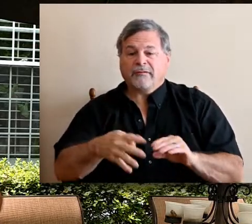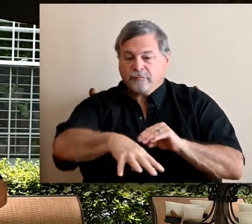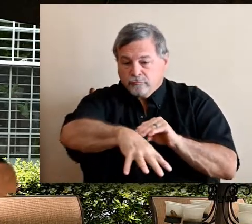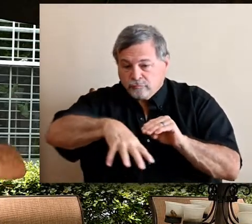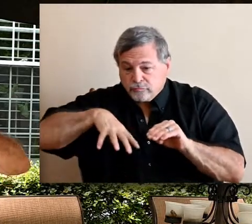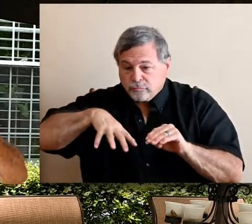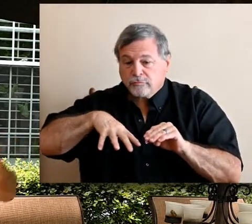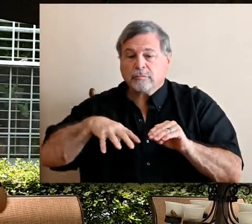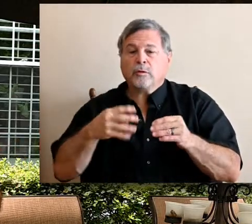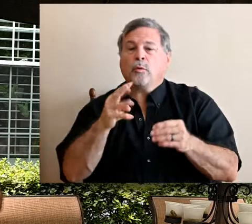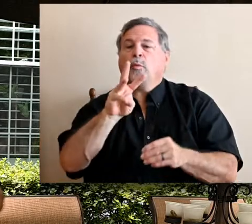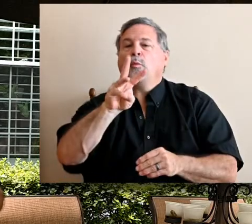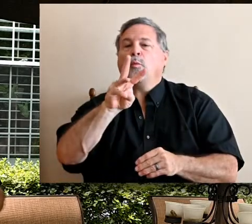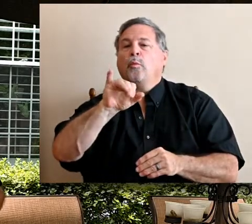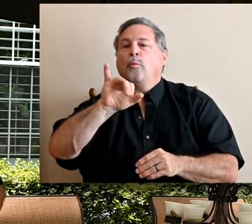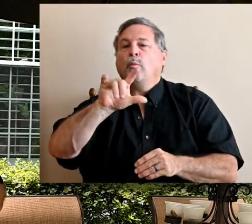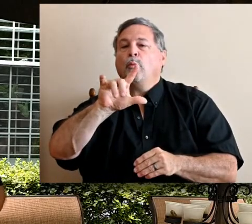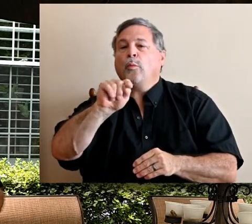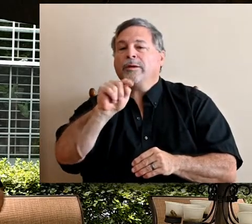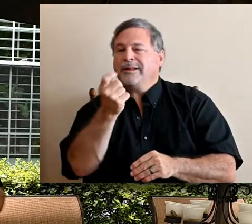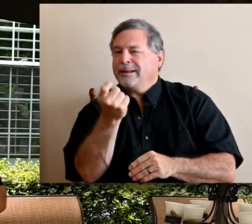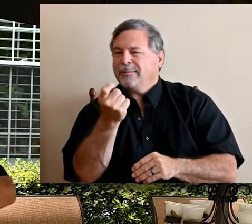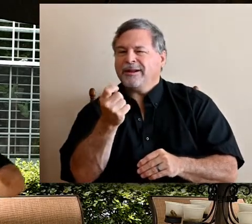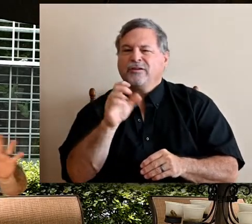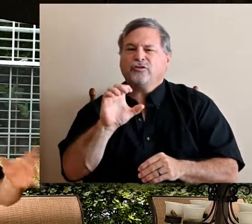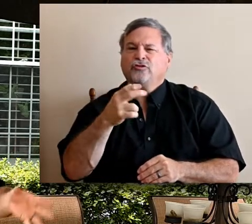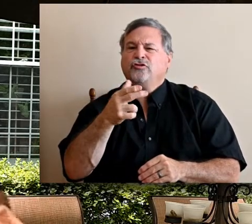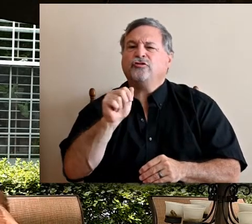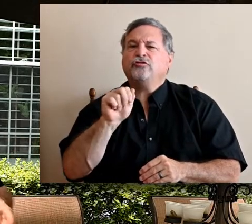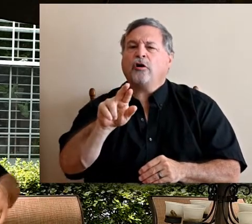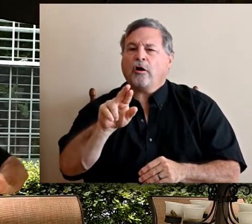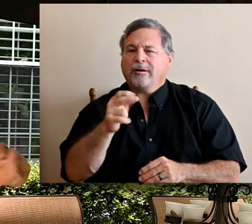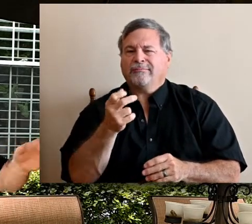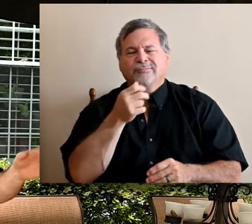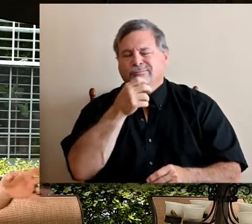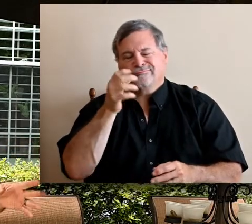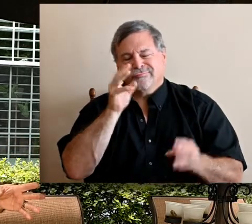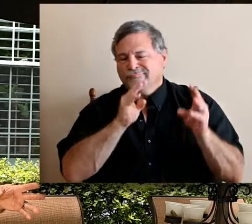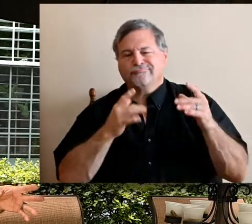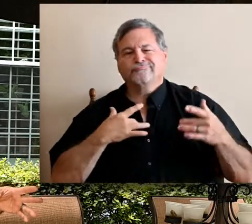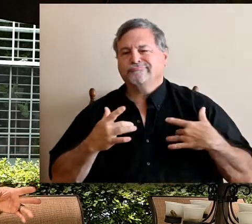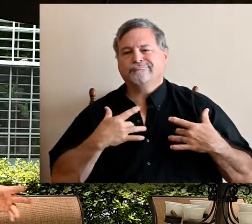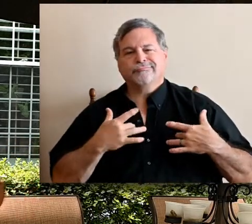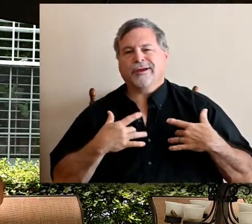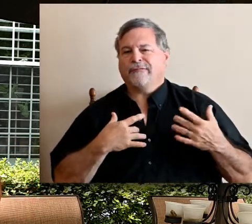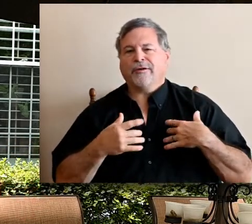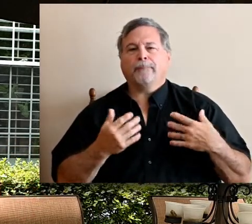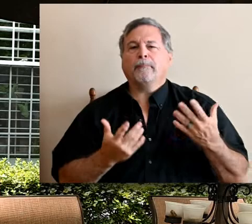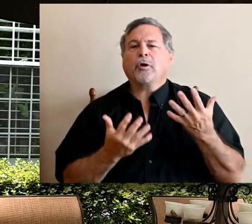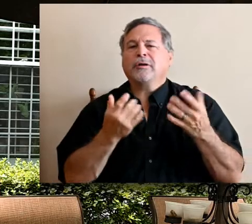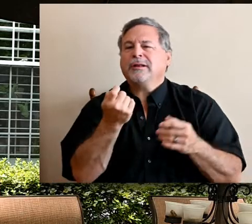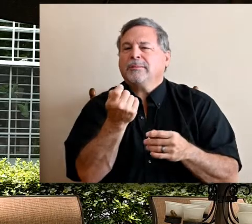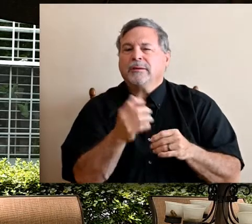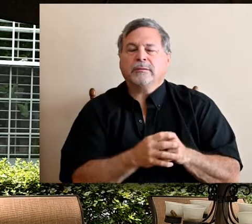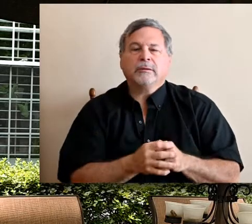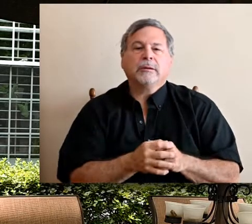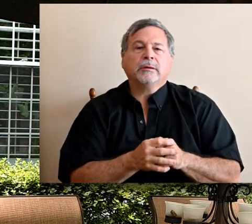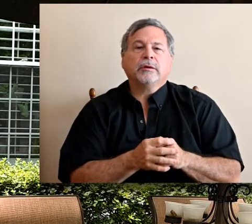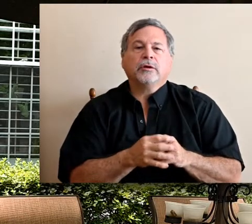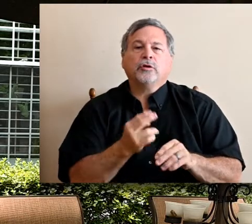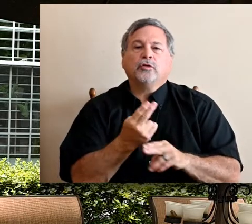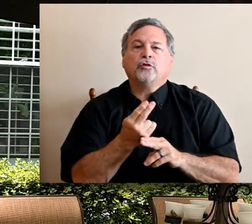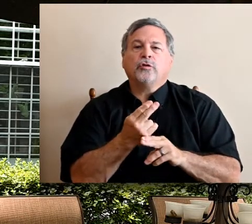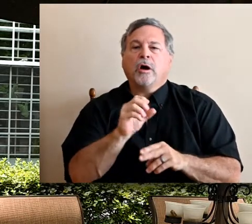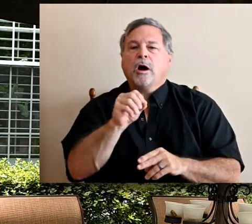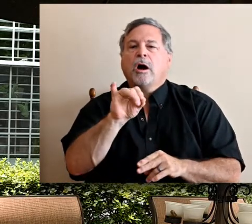some grill marks. We're going to let it wilt a little bit, get some of that char. Don't worry if some of it burns. You'll just throw that away. We'll end up starting